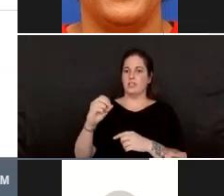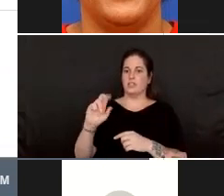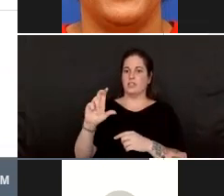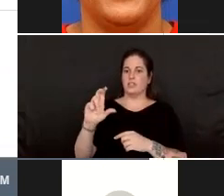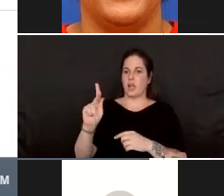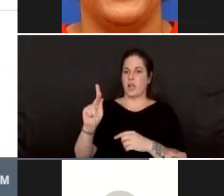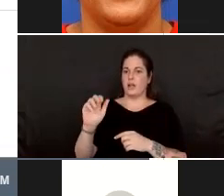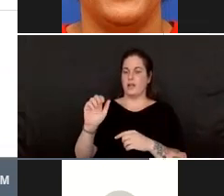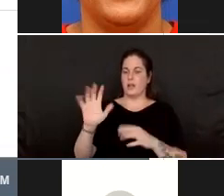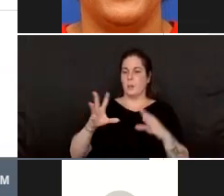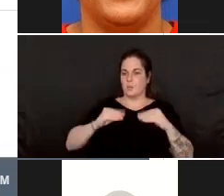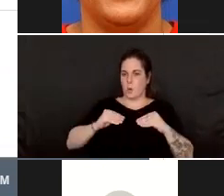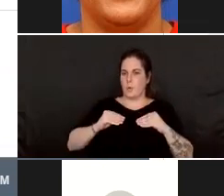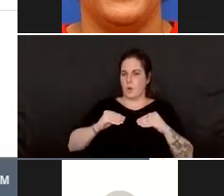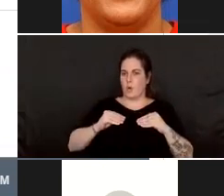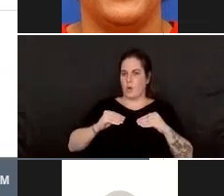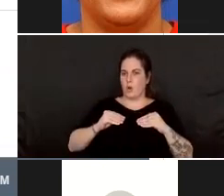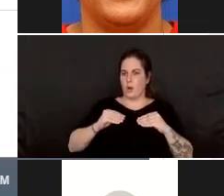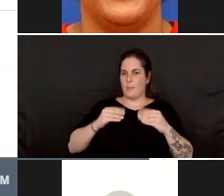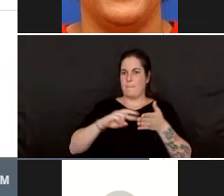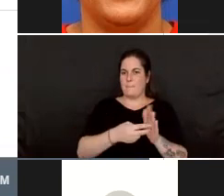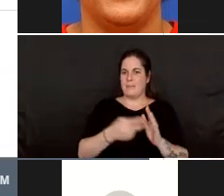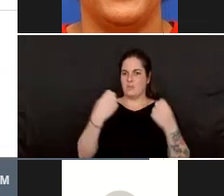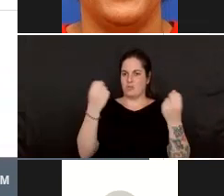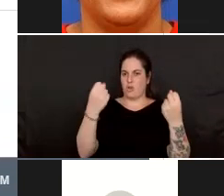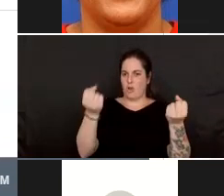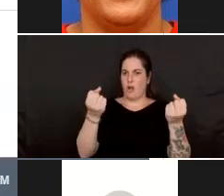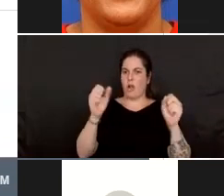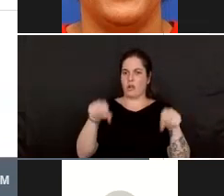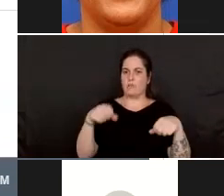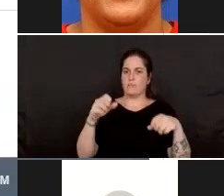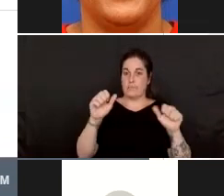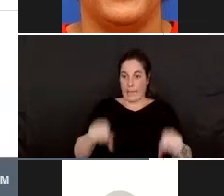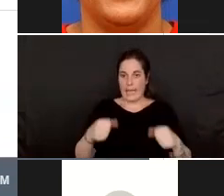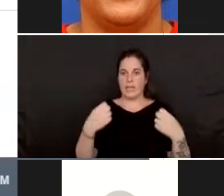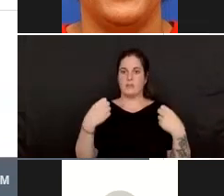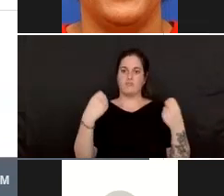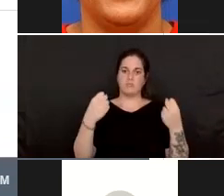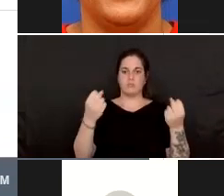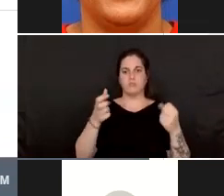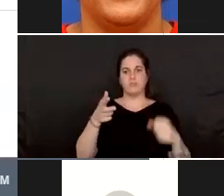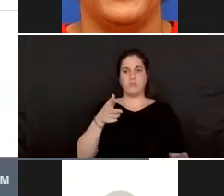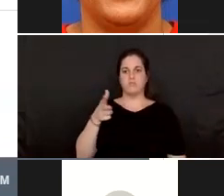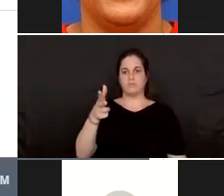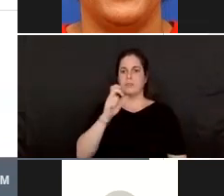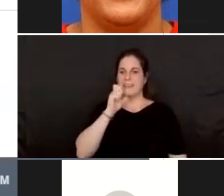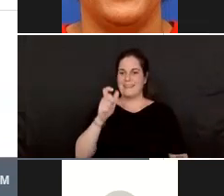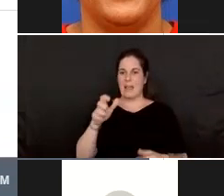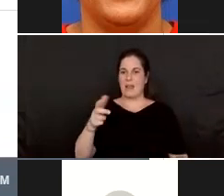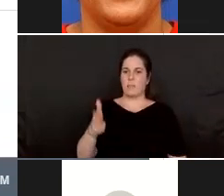move without a whole lot of bouncing, for example, when you hit a